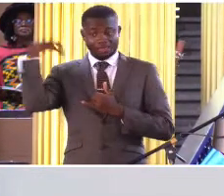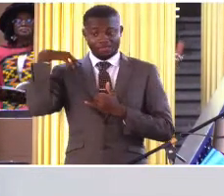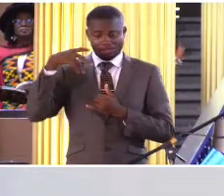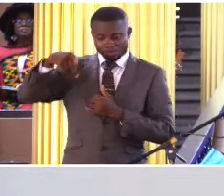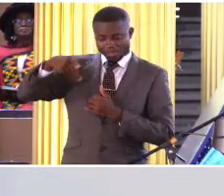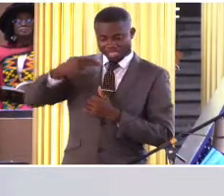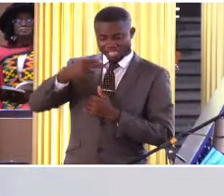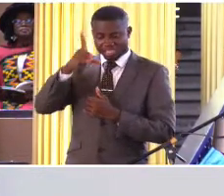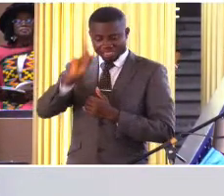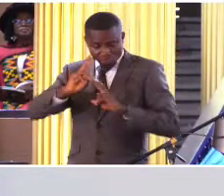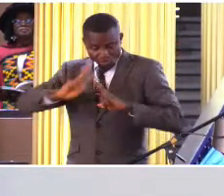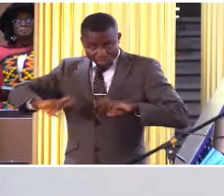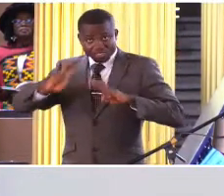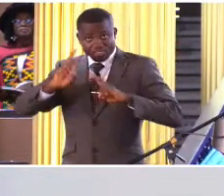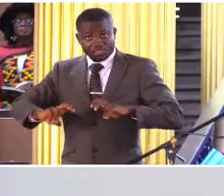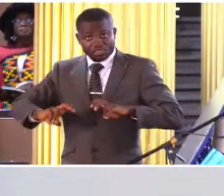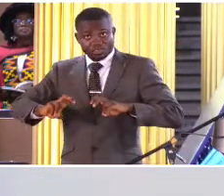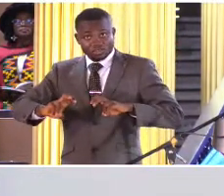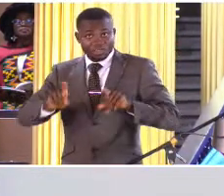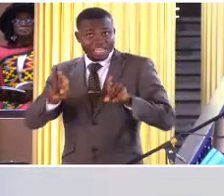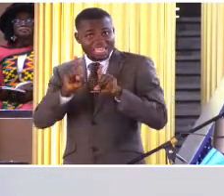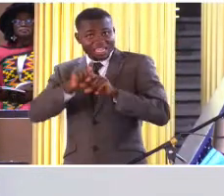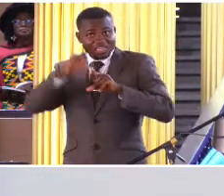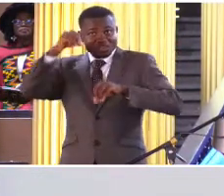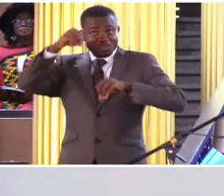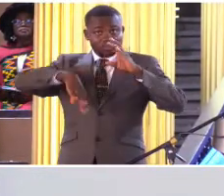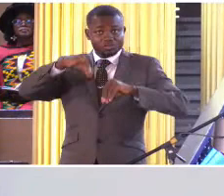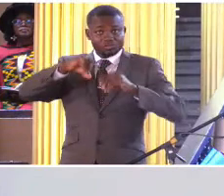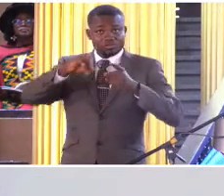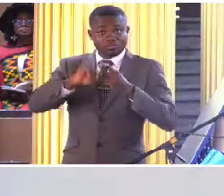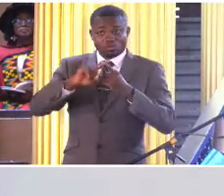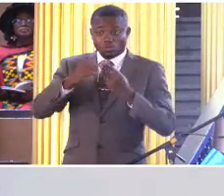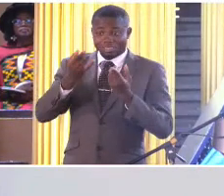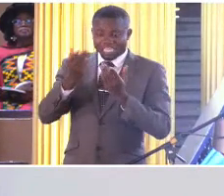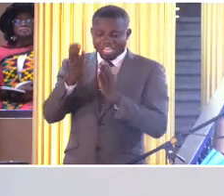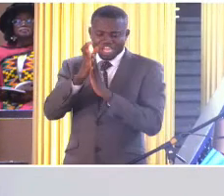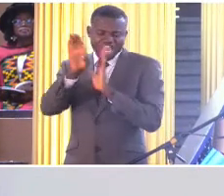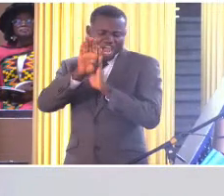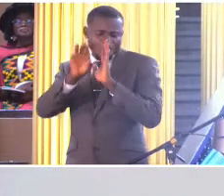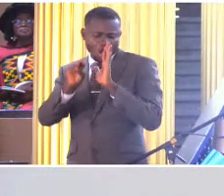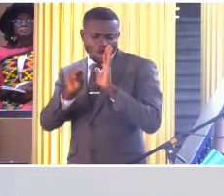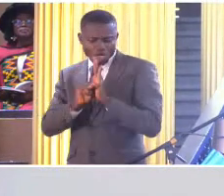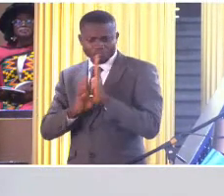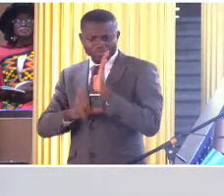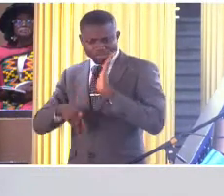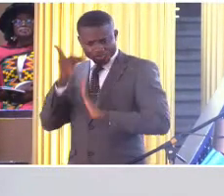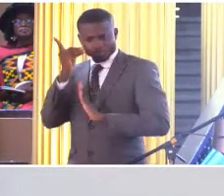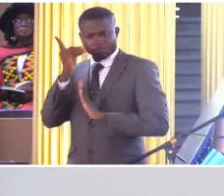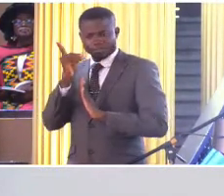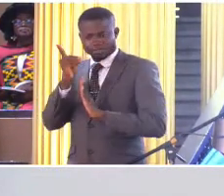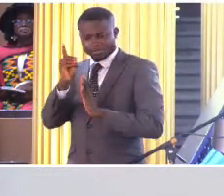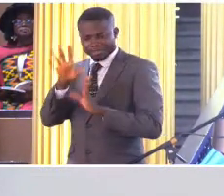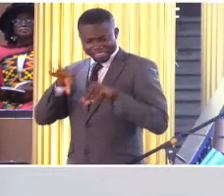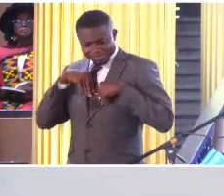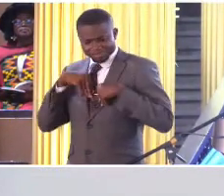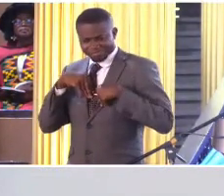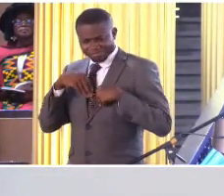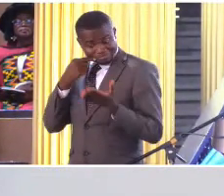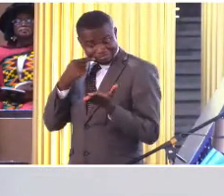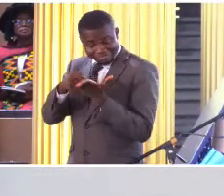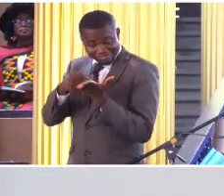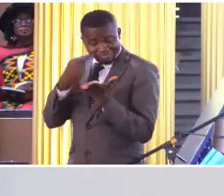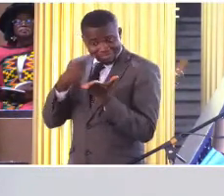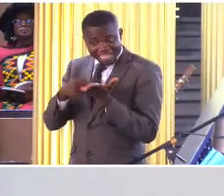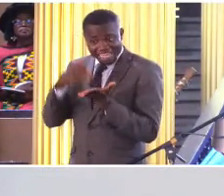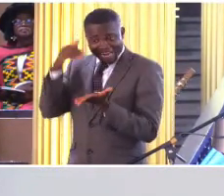research projects. His contributions to curriculum development, accreditation processes, and